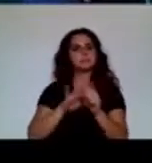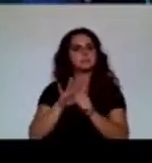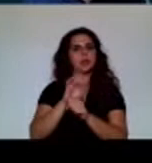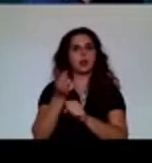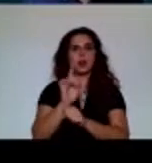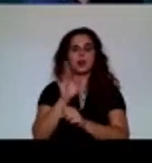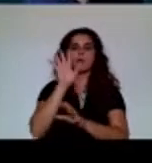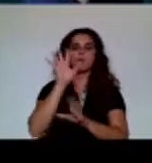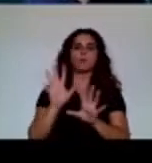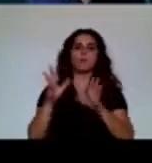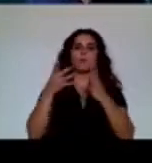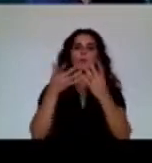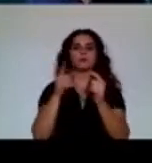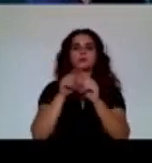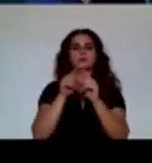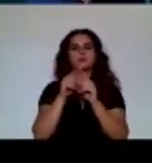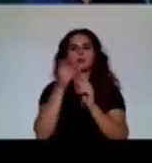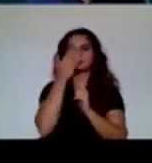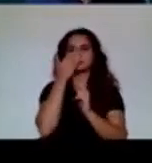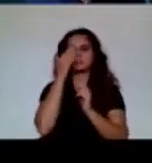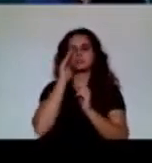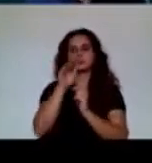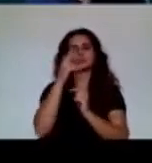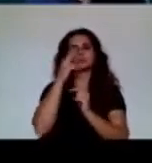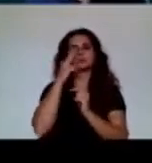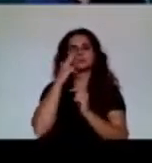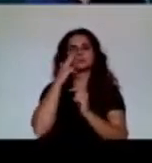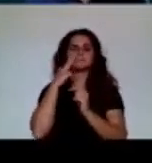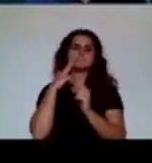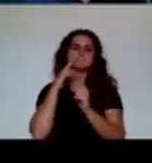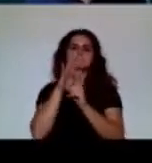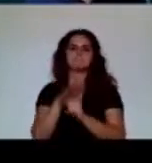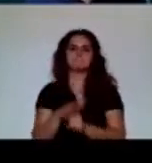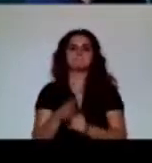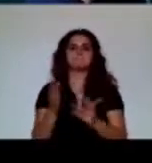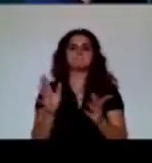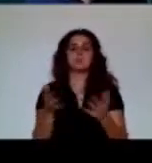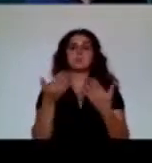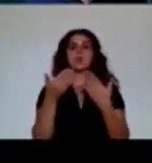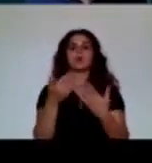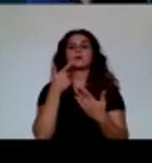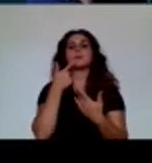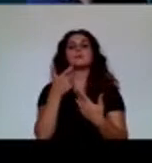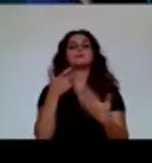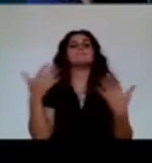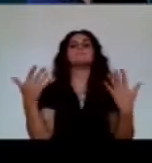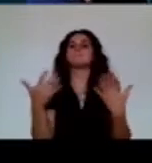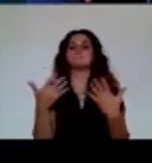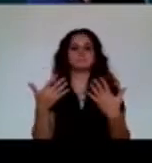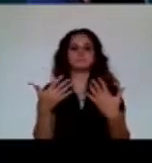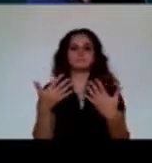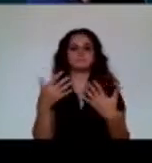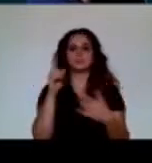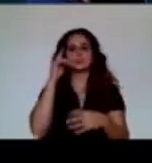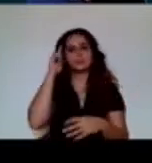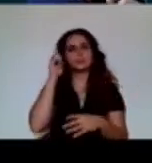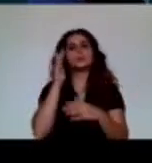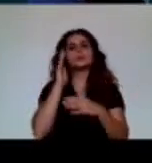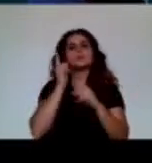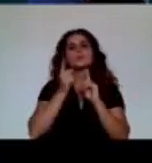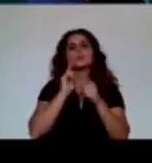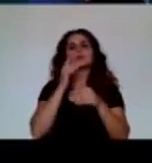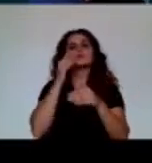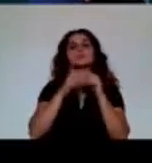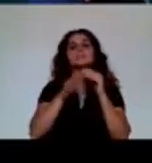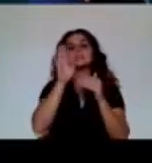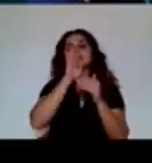assessing their racial attitudes using the IAT. So now the question is, what happens if we give